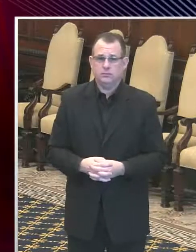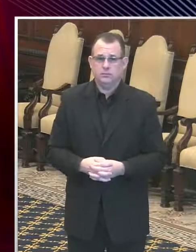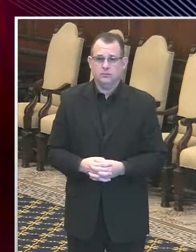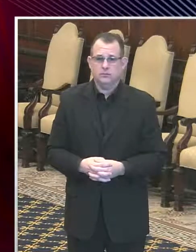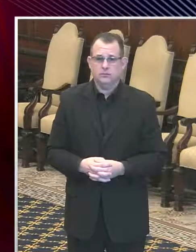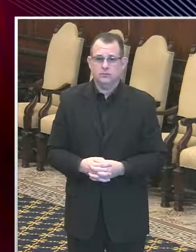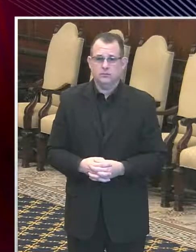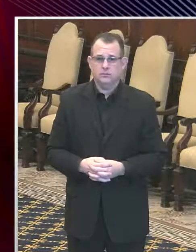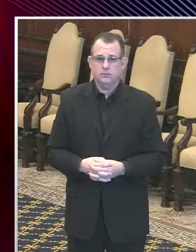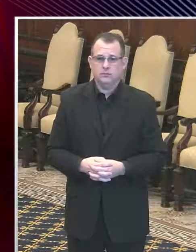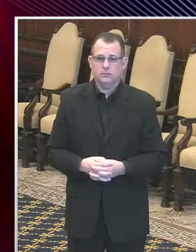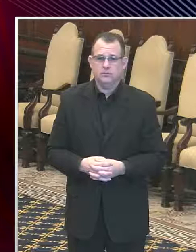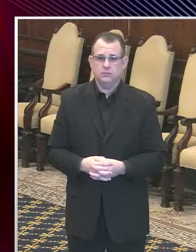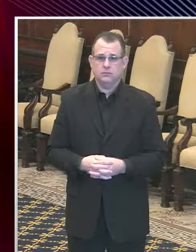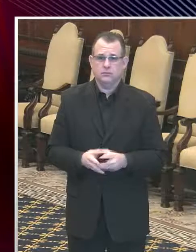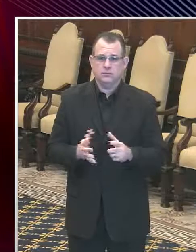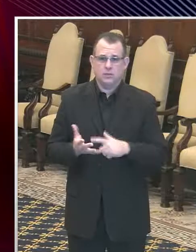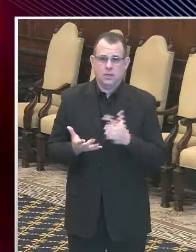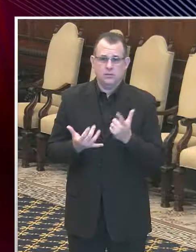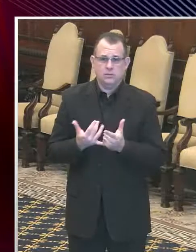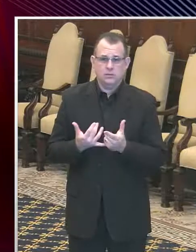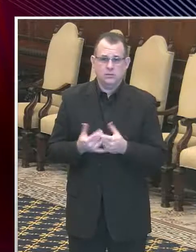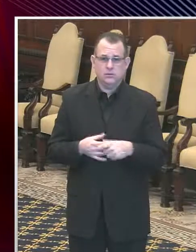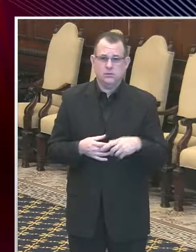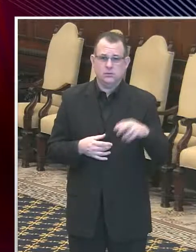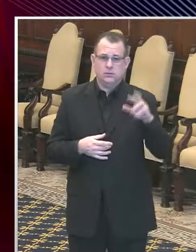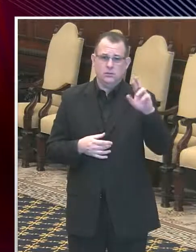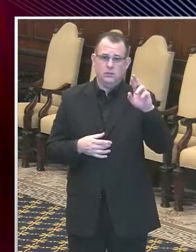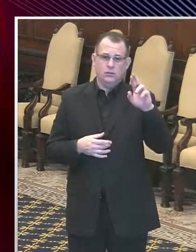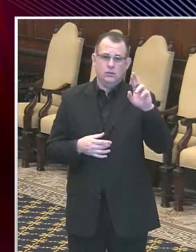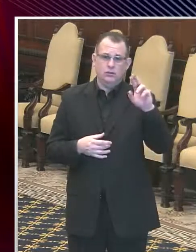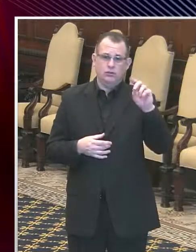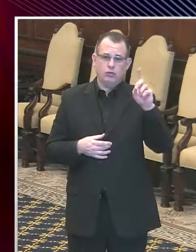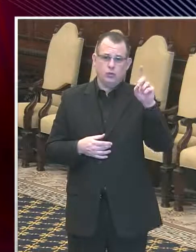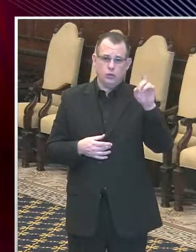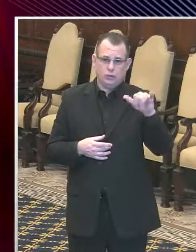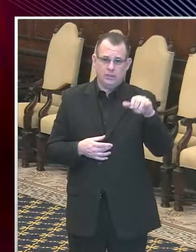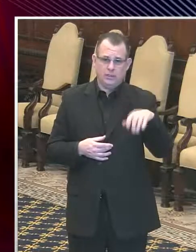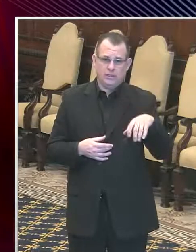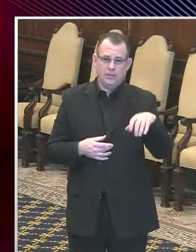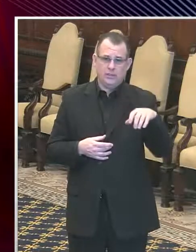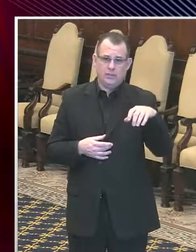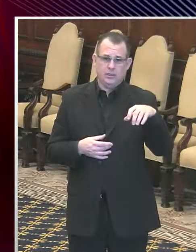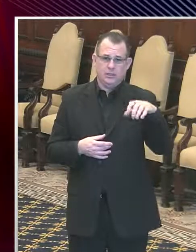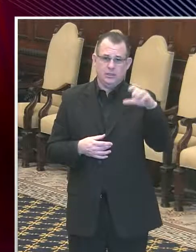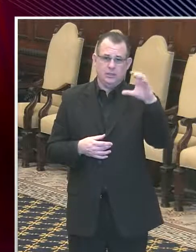Thanks, Jenny. We're going to go to Rudy Chinchilla with NBC 10 Digital.